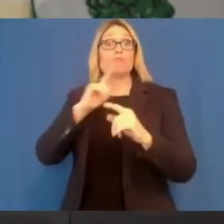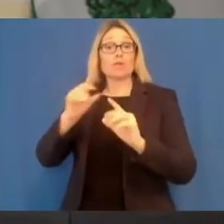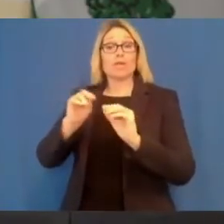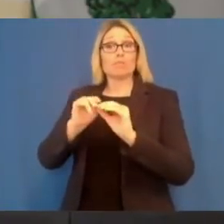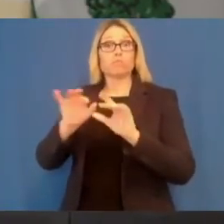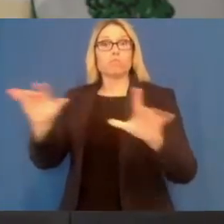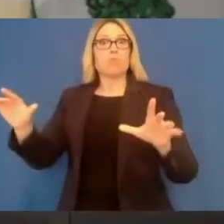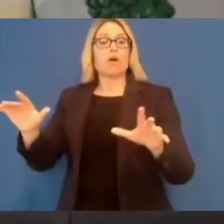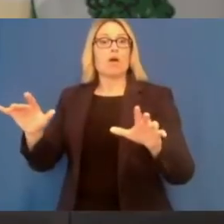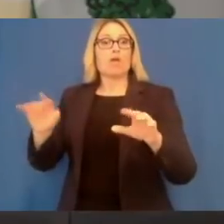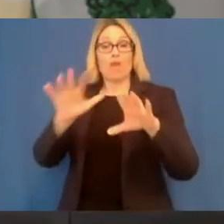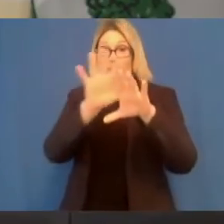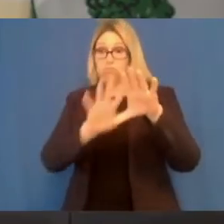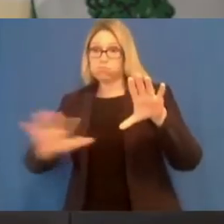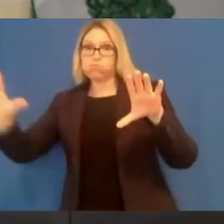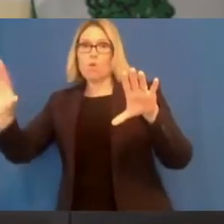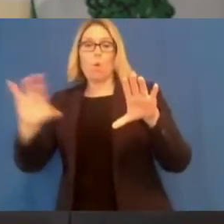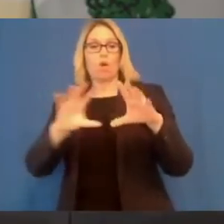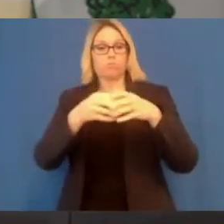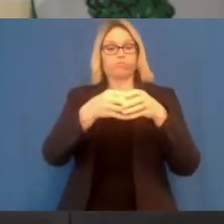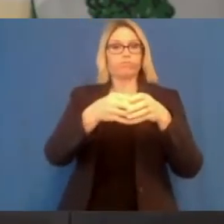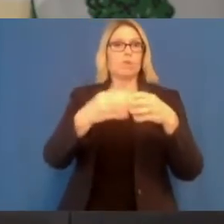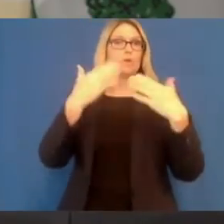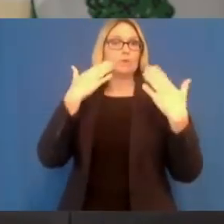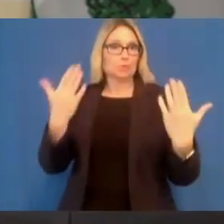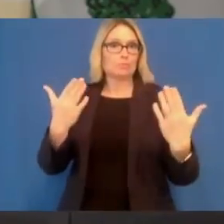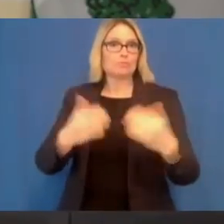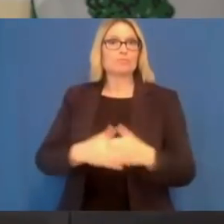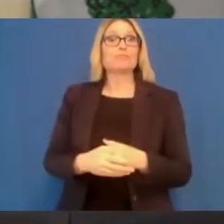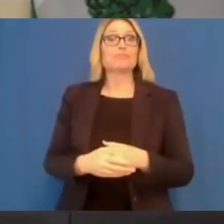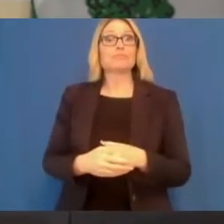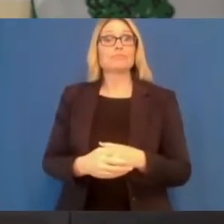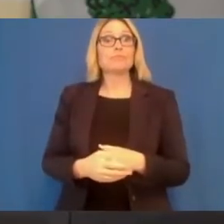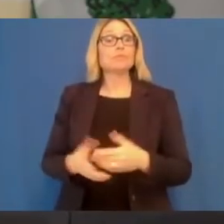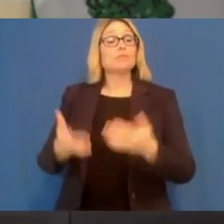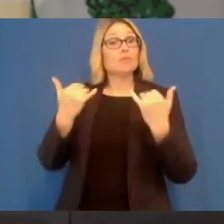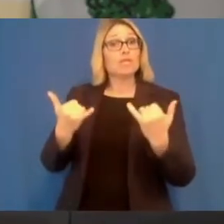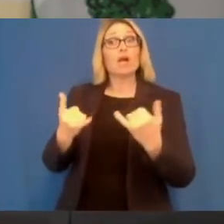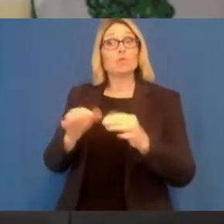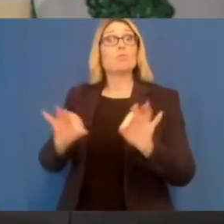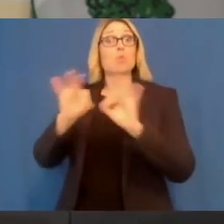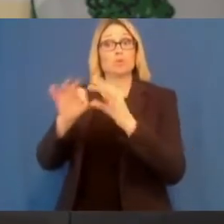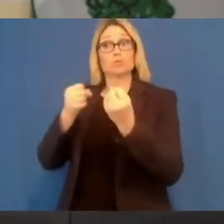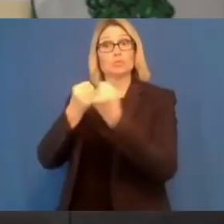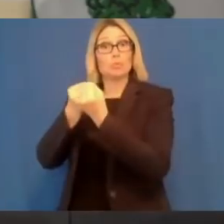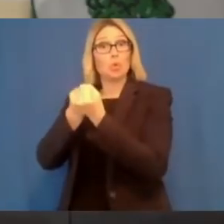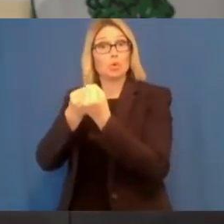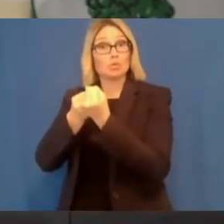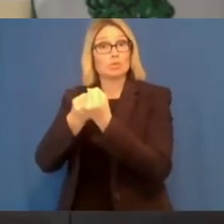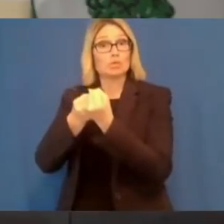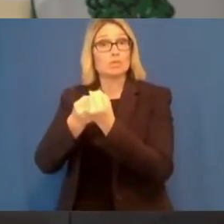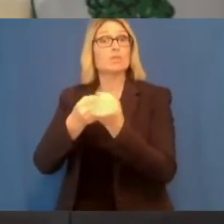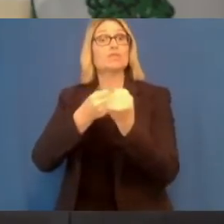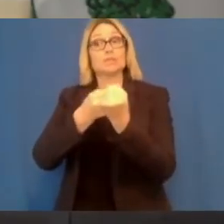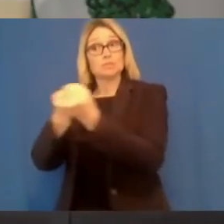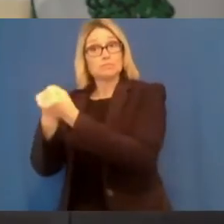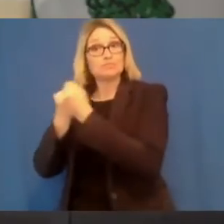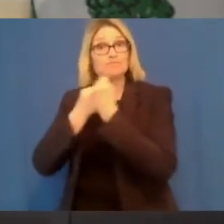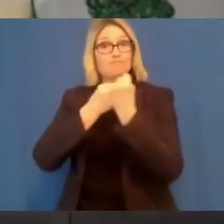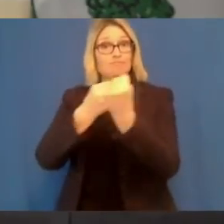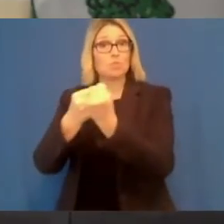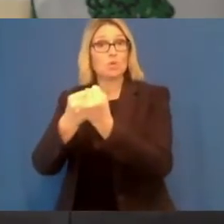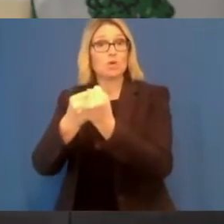in this province, if at all. We've gotten here by supporting one another, being there for one another. That's been